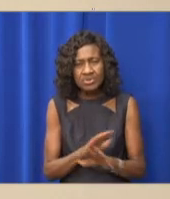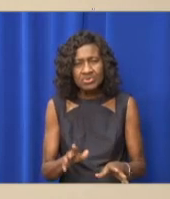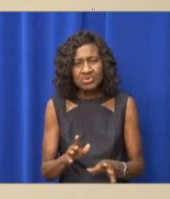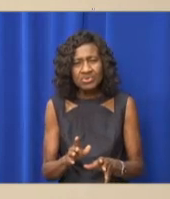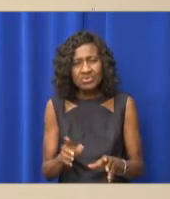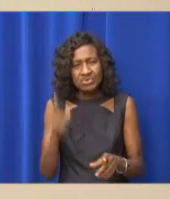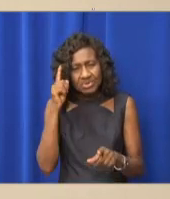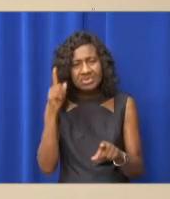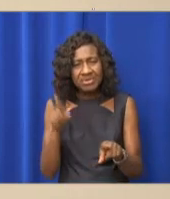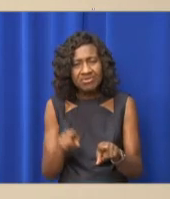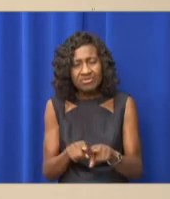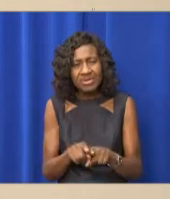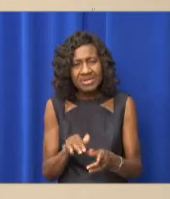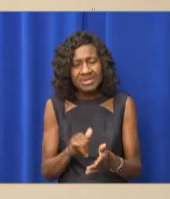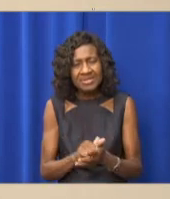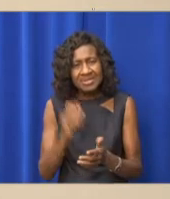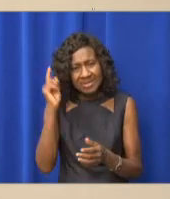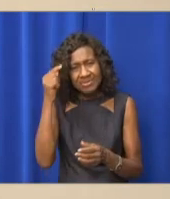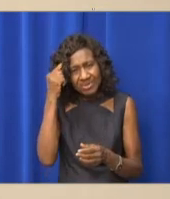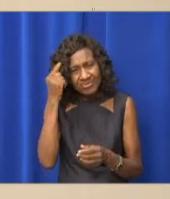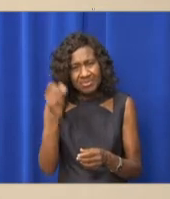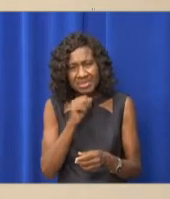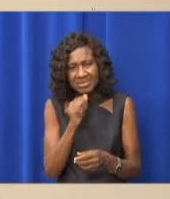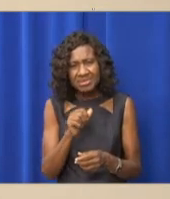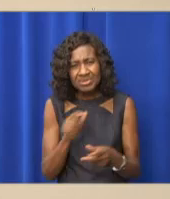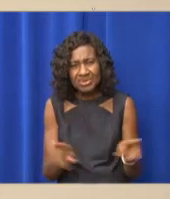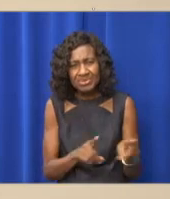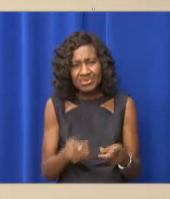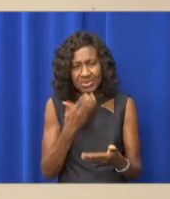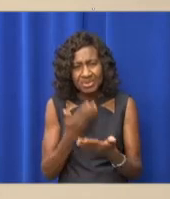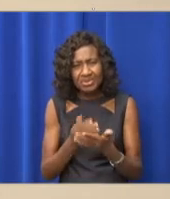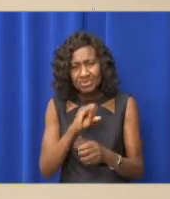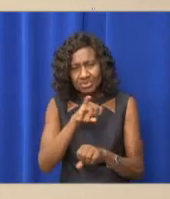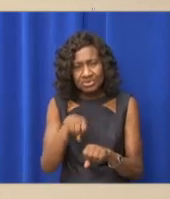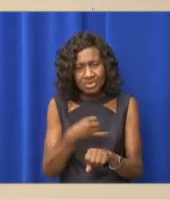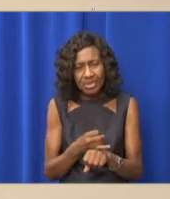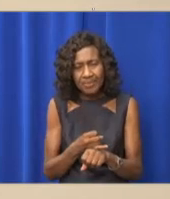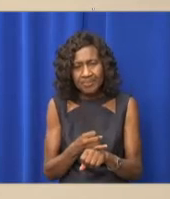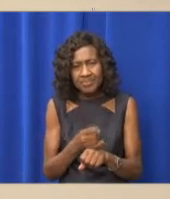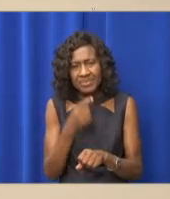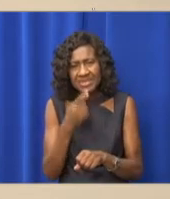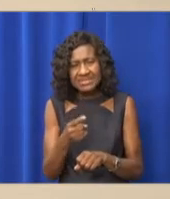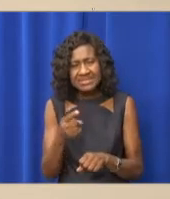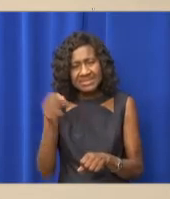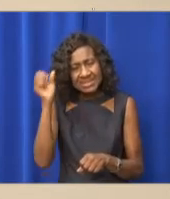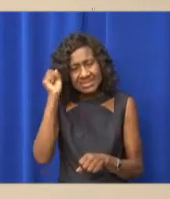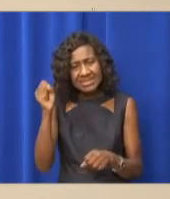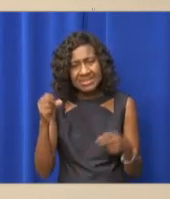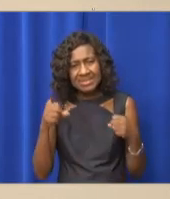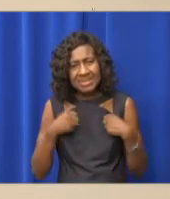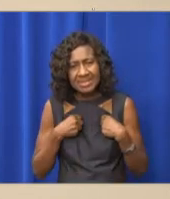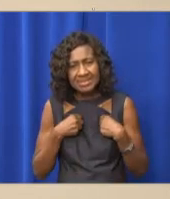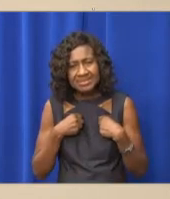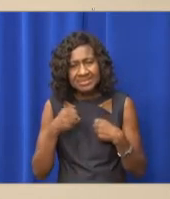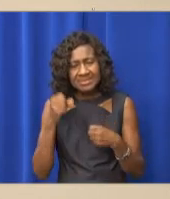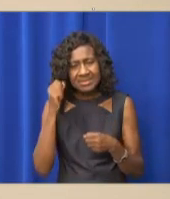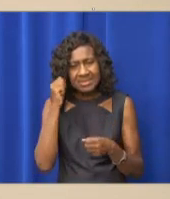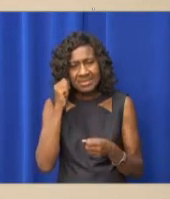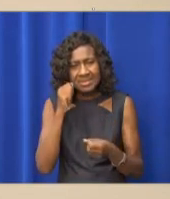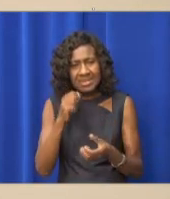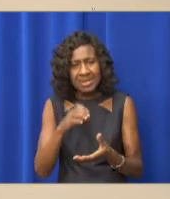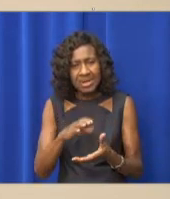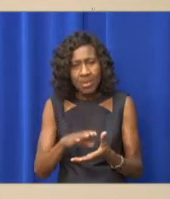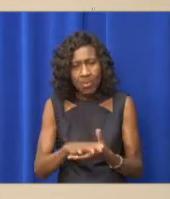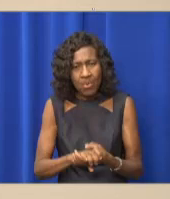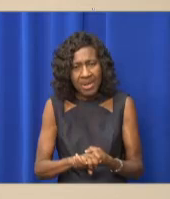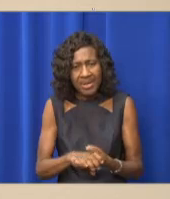a member for 32 years. I also have a wife and daughter who are lawyers as well, in case anyone